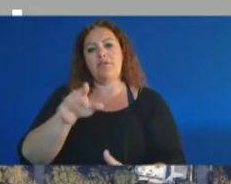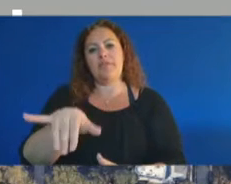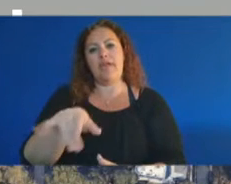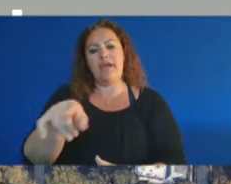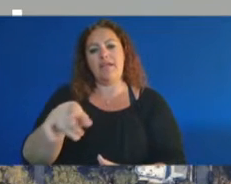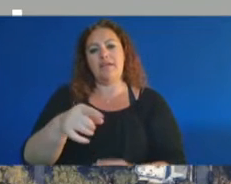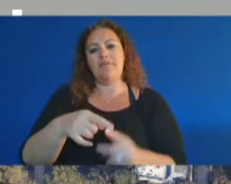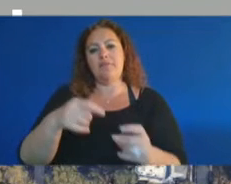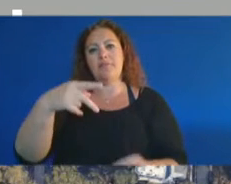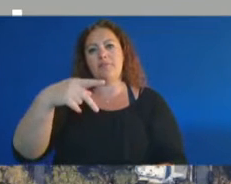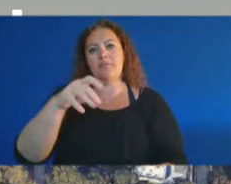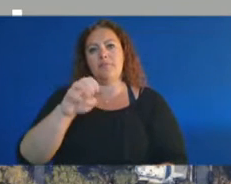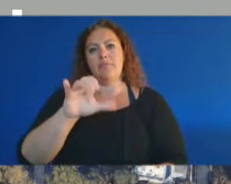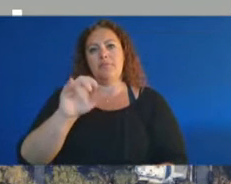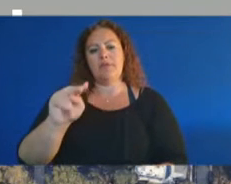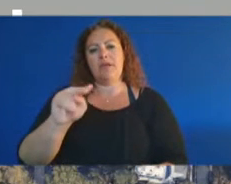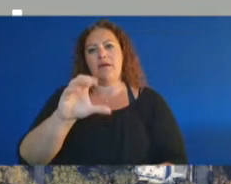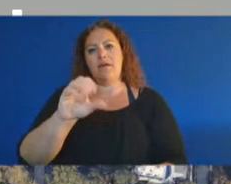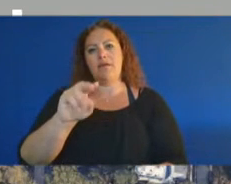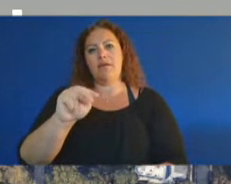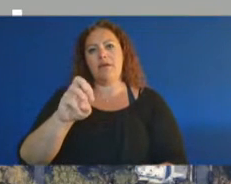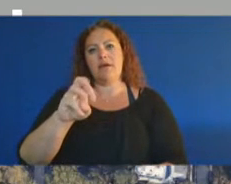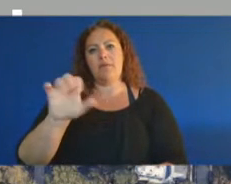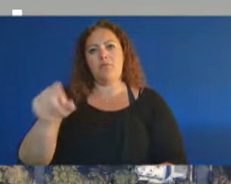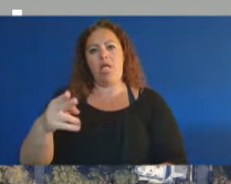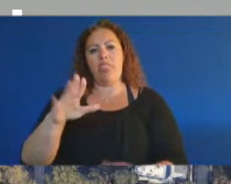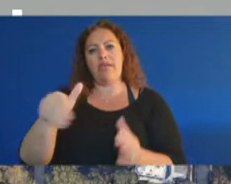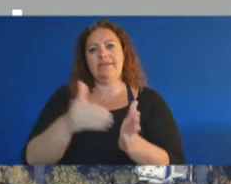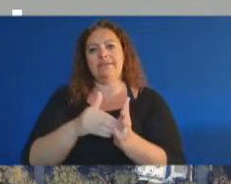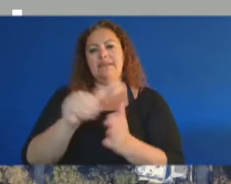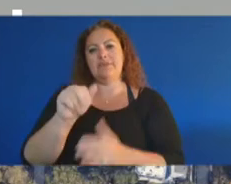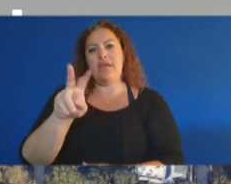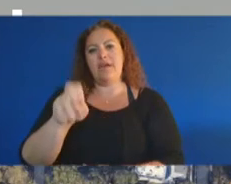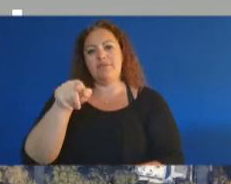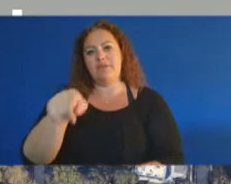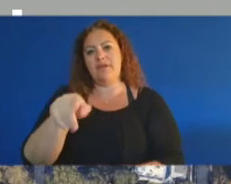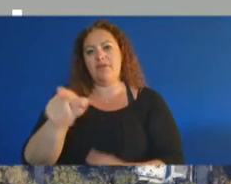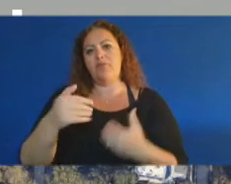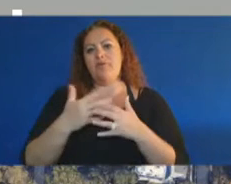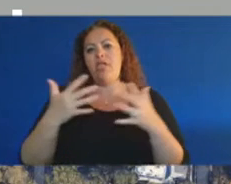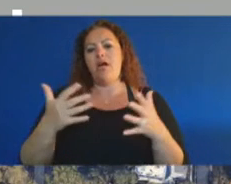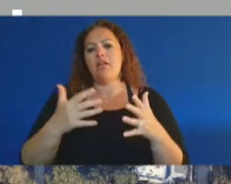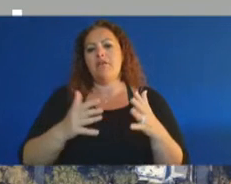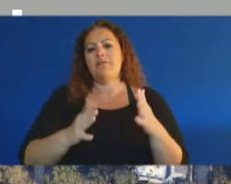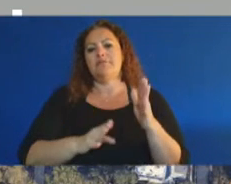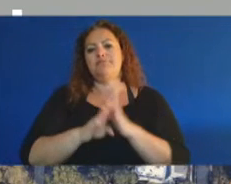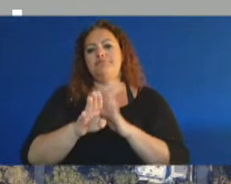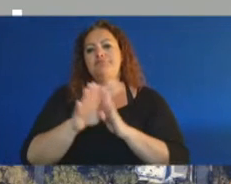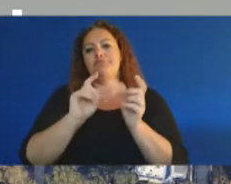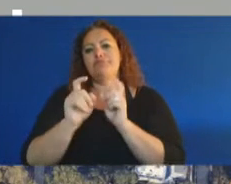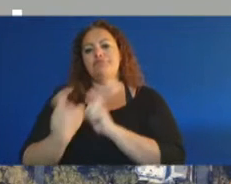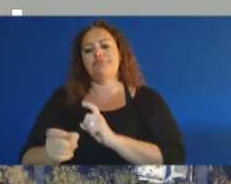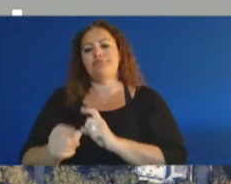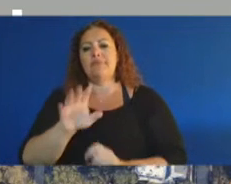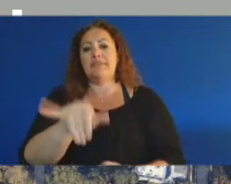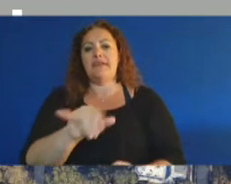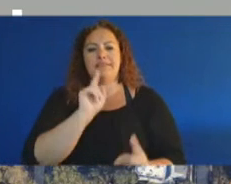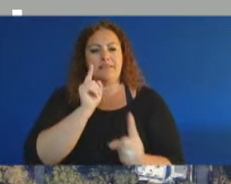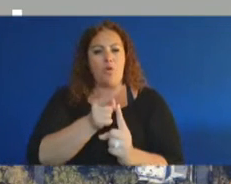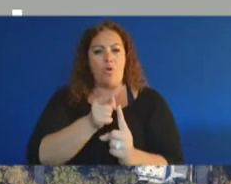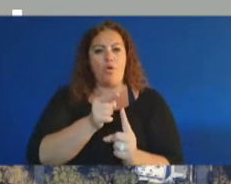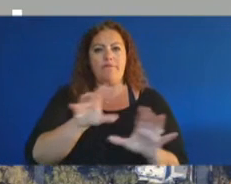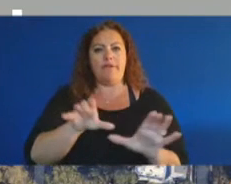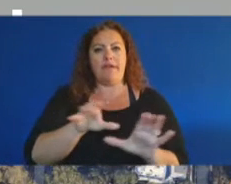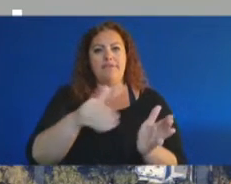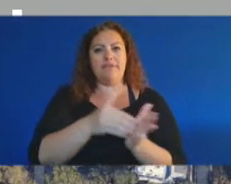peon uh CommonWealth Central avenu is right up here here we've got a lot of Redevelopment this kind of the core of the activity center so typically when